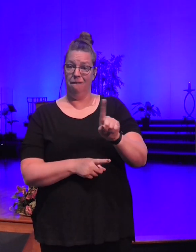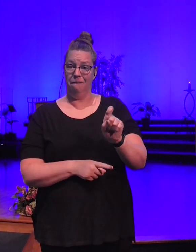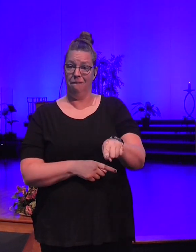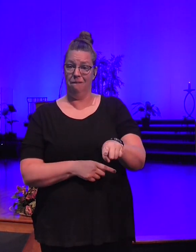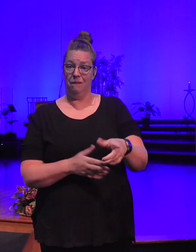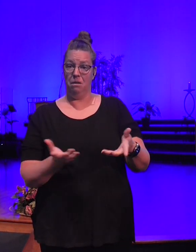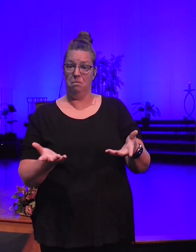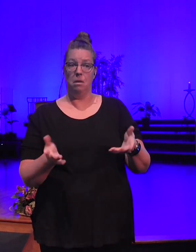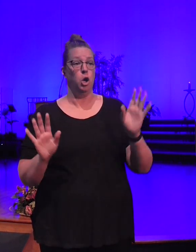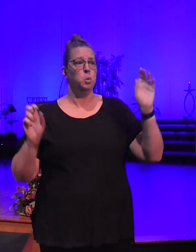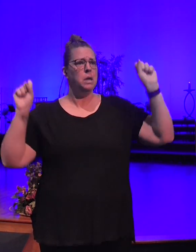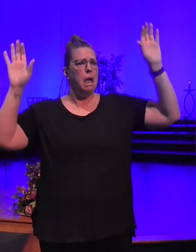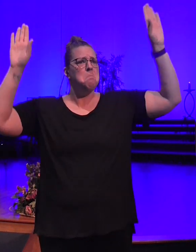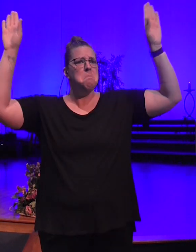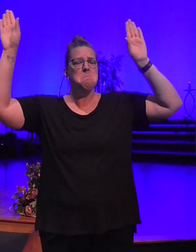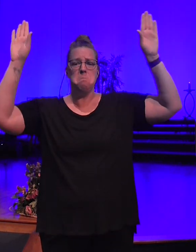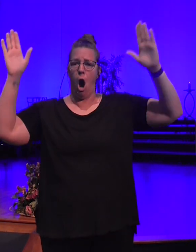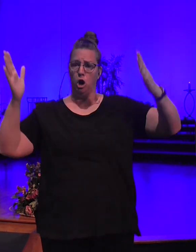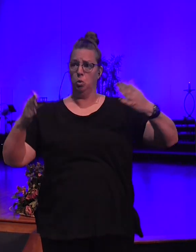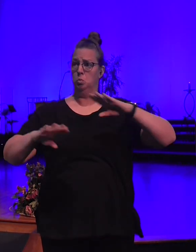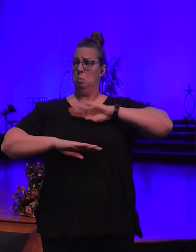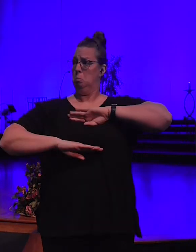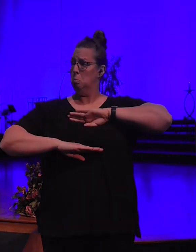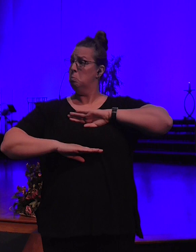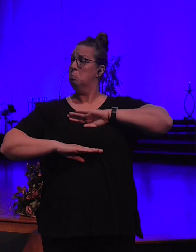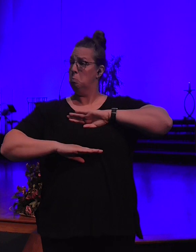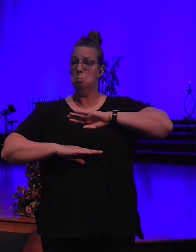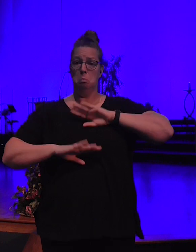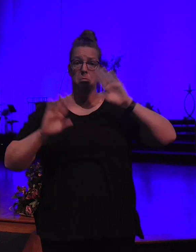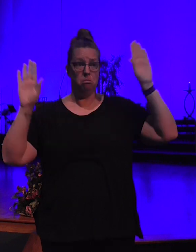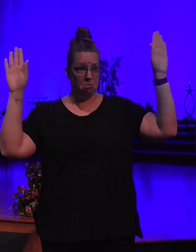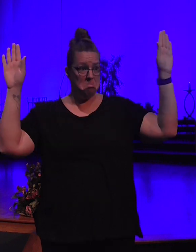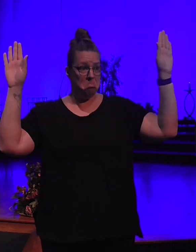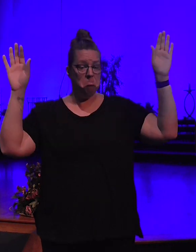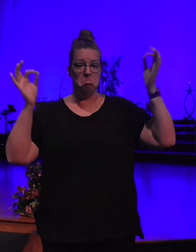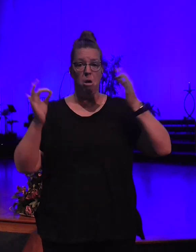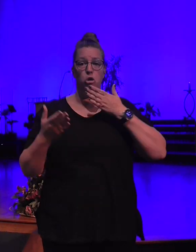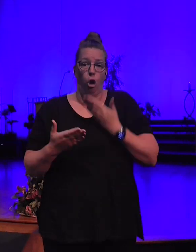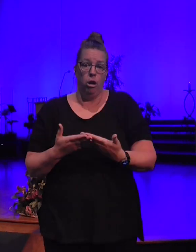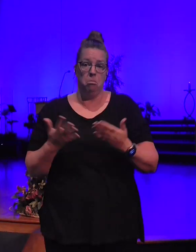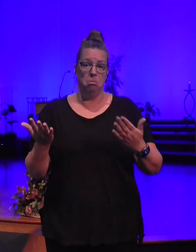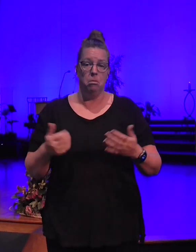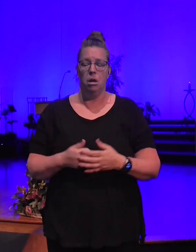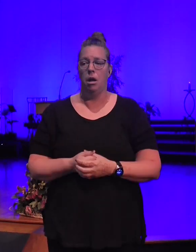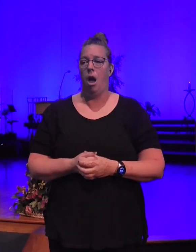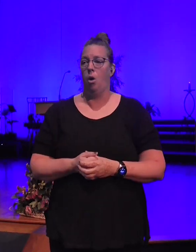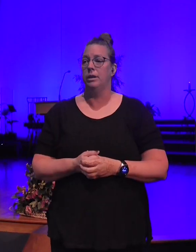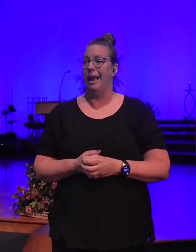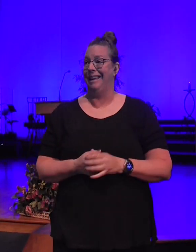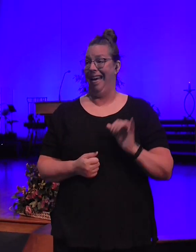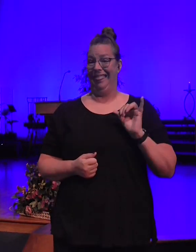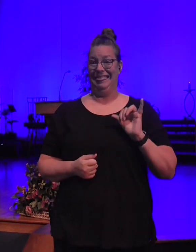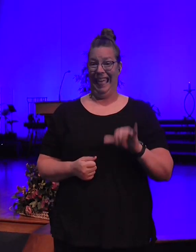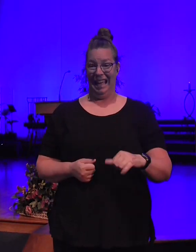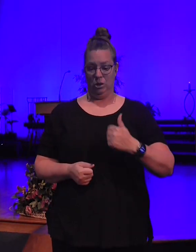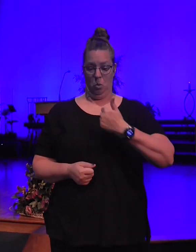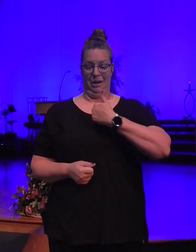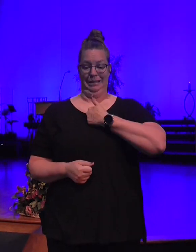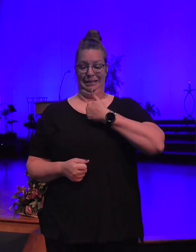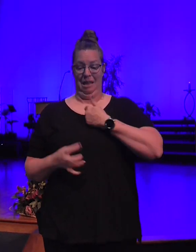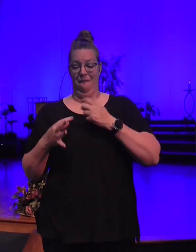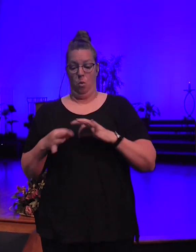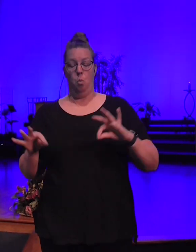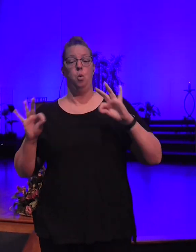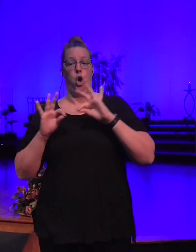Yeah, raise your hand if you're happy with what you believe about yourself. Good. Because that's where self-worth comes